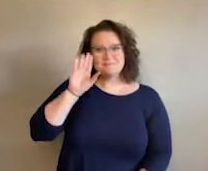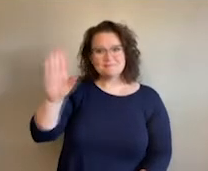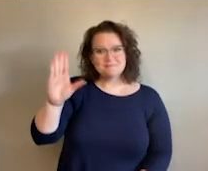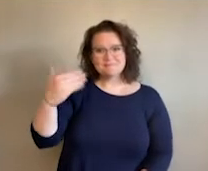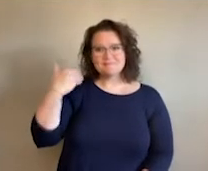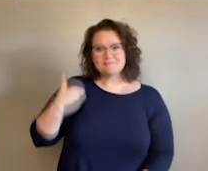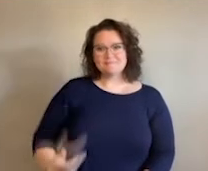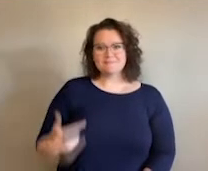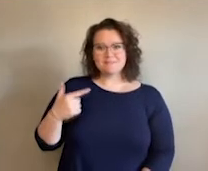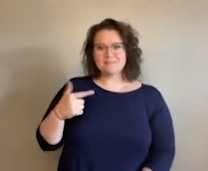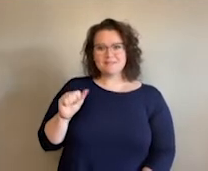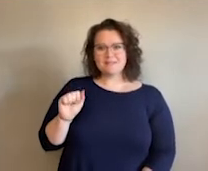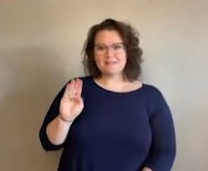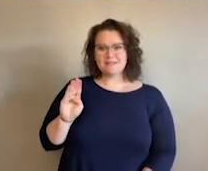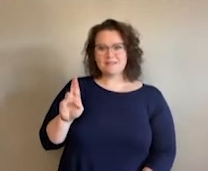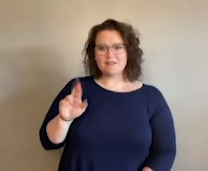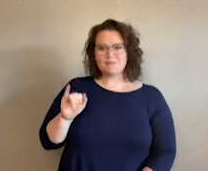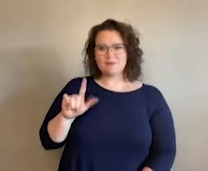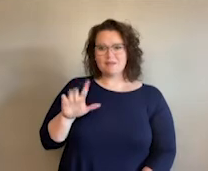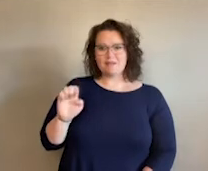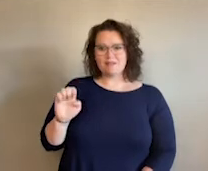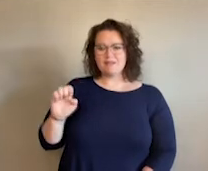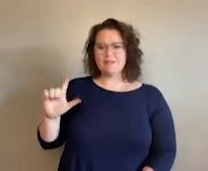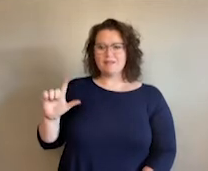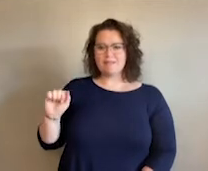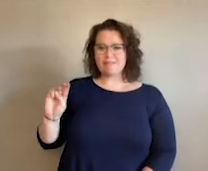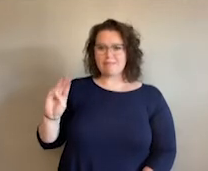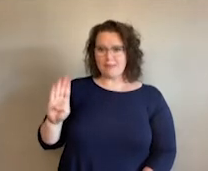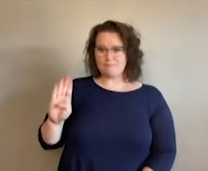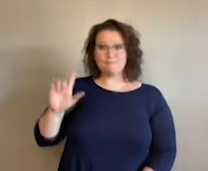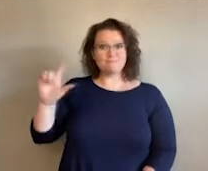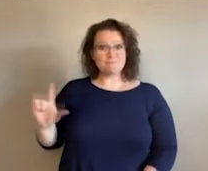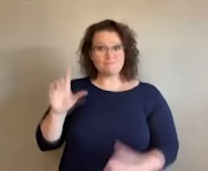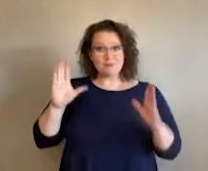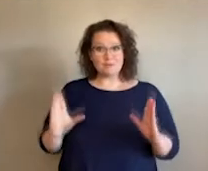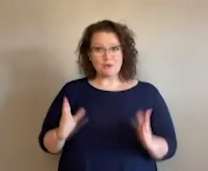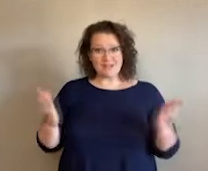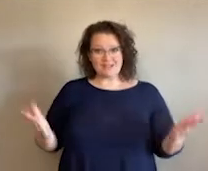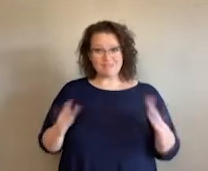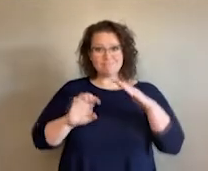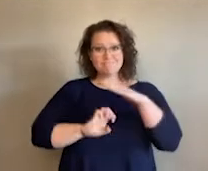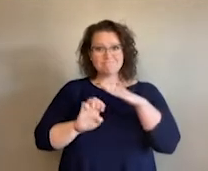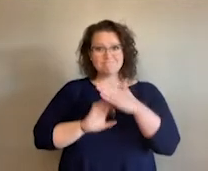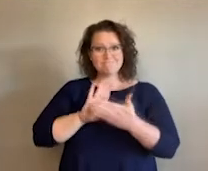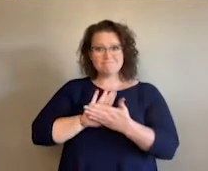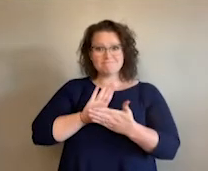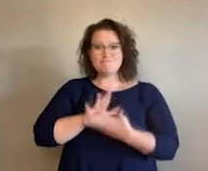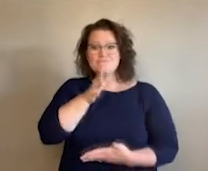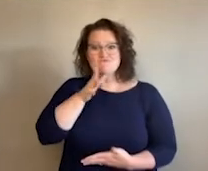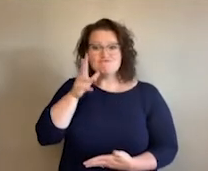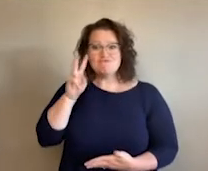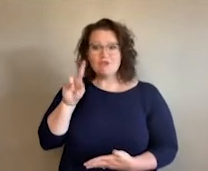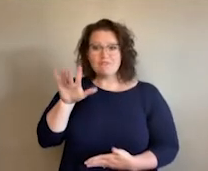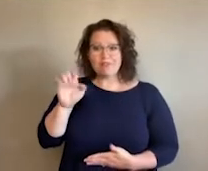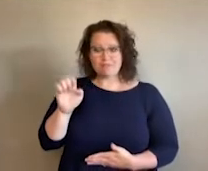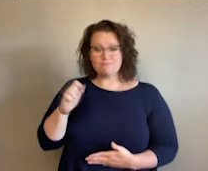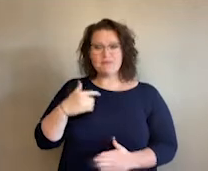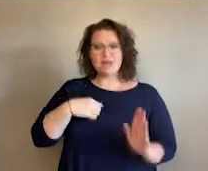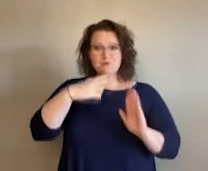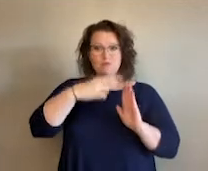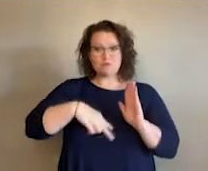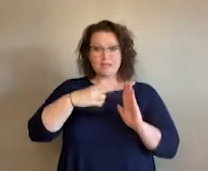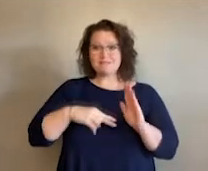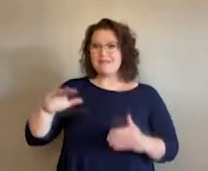Hi, I'm Gabrielle Lamb, the media coordinator here at Sug Bundy Elementary in Farmville. Today, I'm going to be reading Little Red Riding